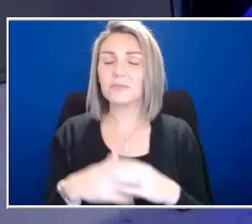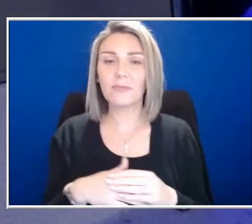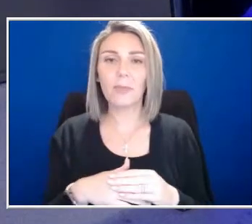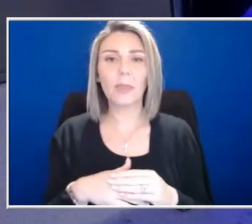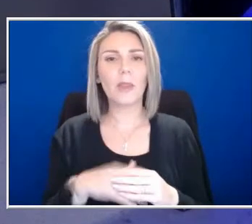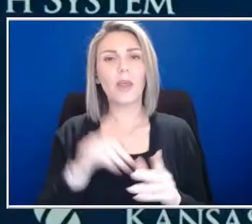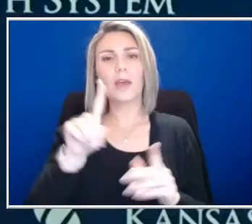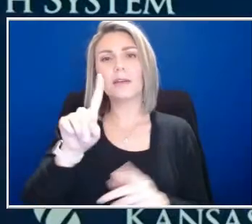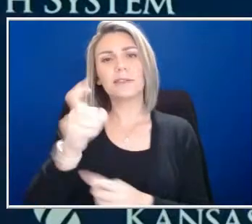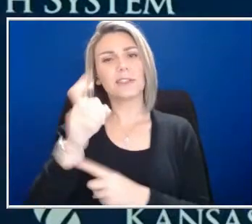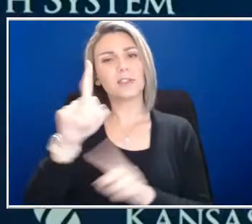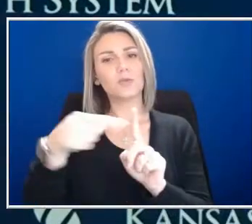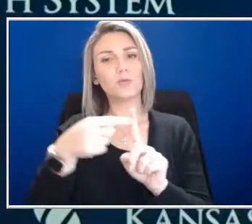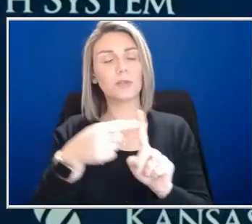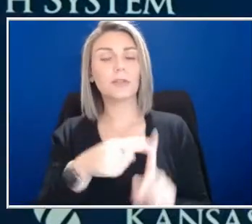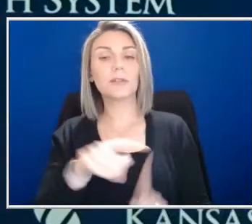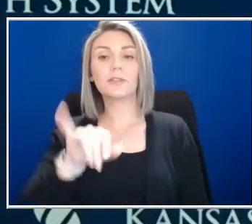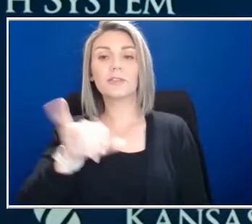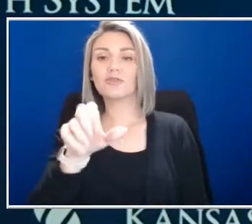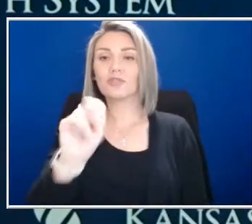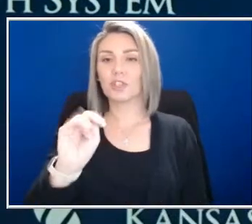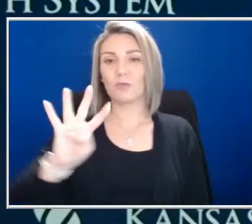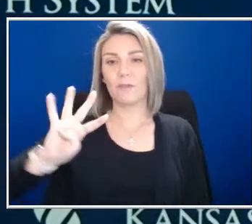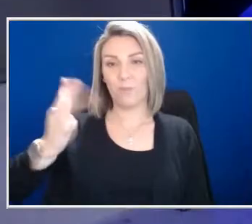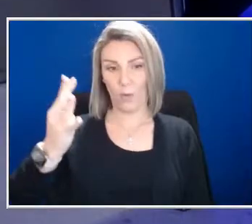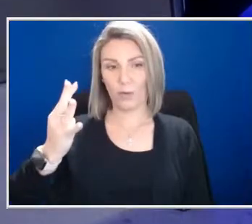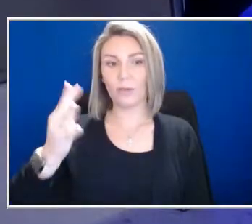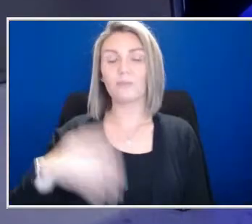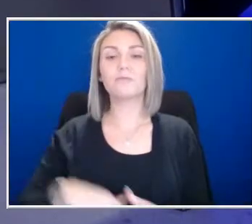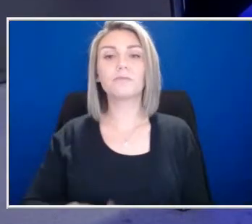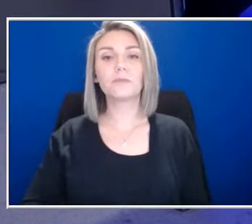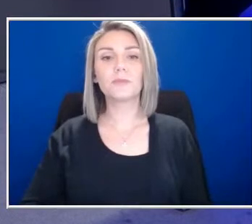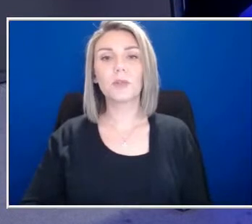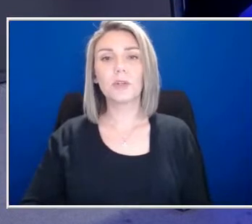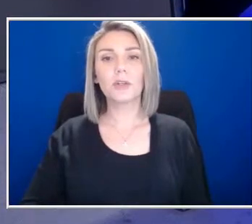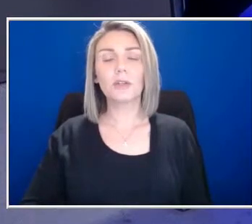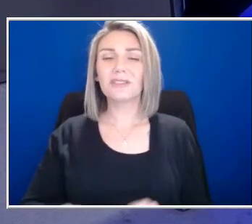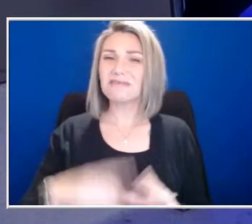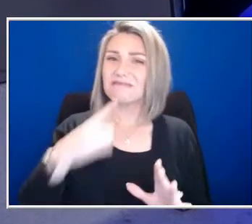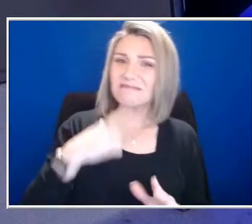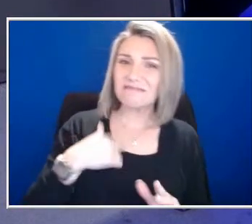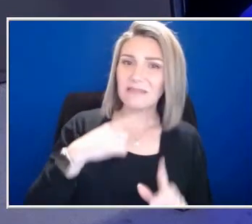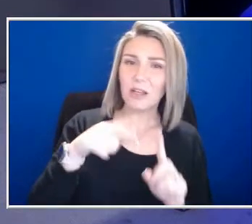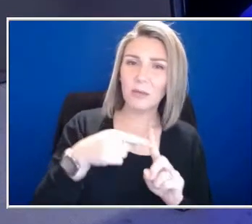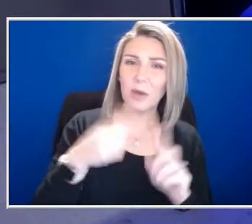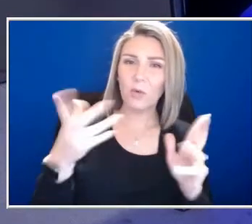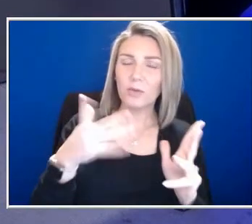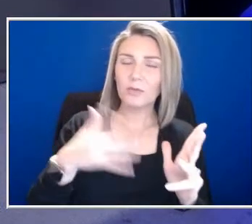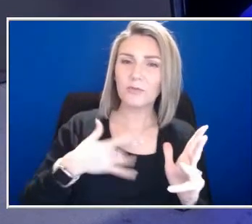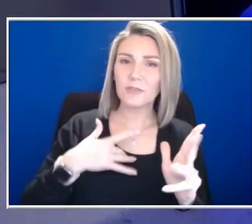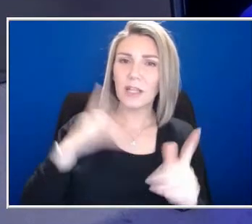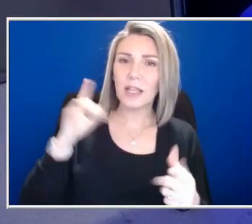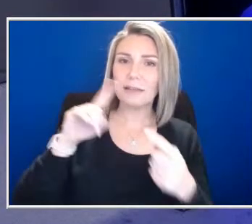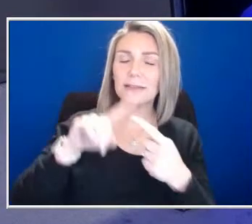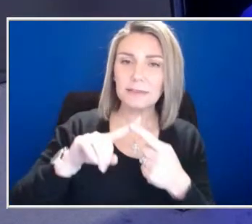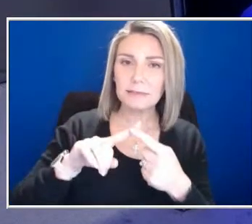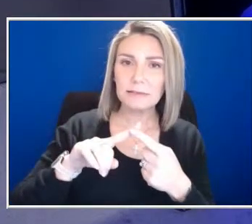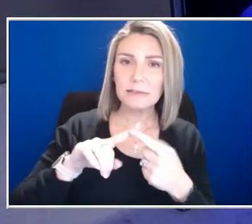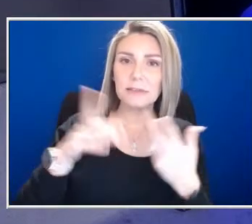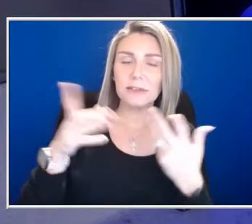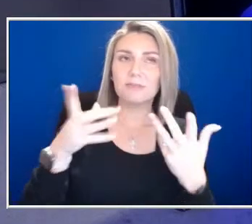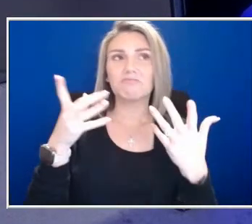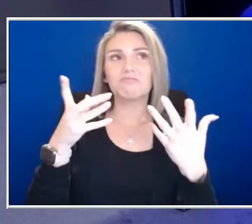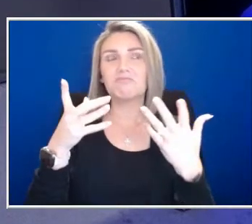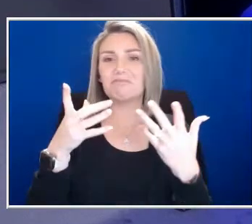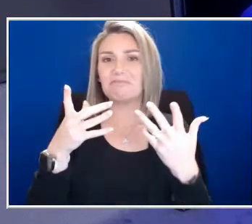on January 4th. Tell us about what you were feeling up until then, and did this come out of the